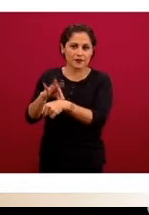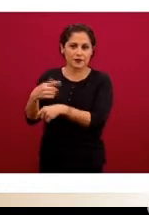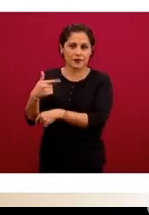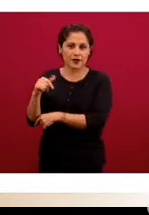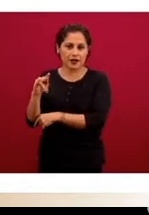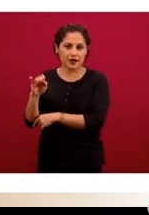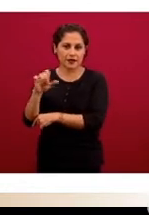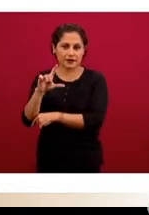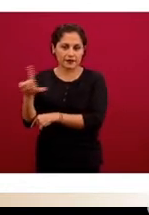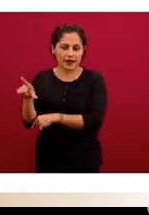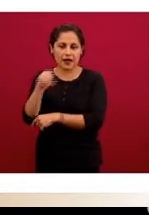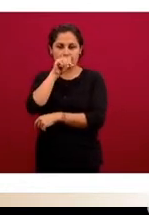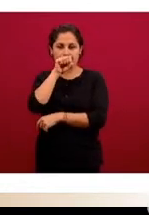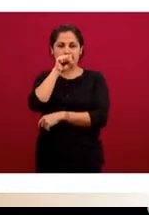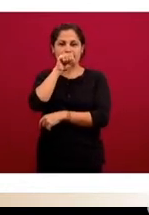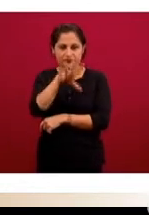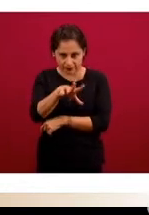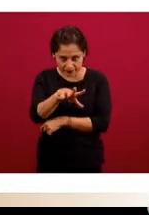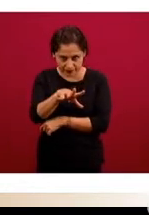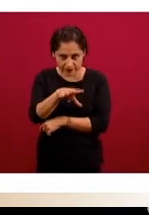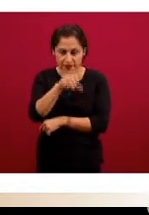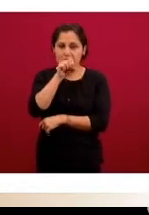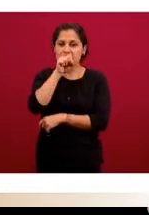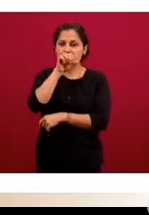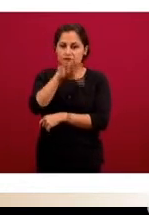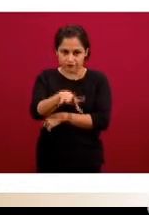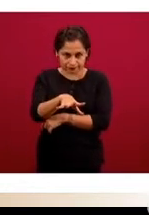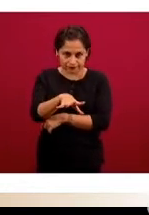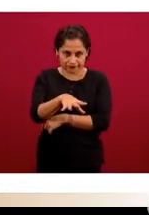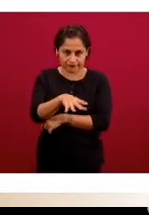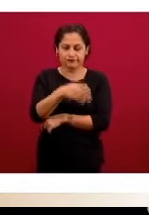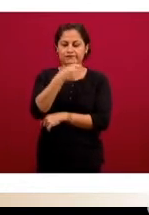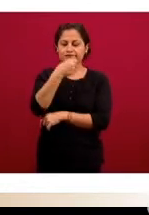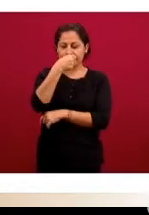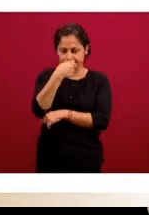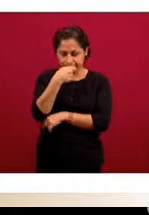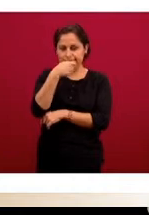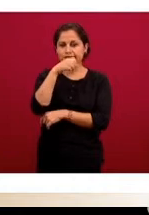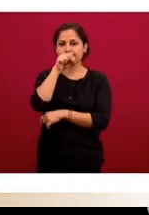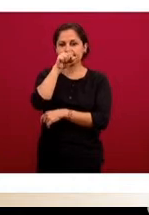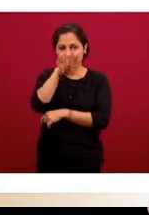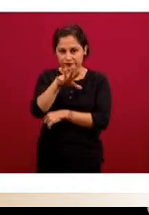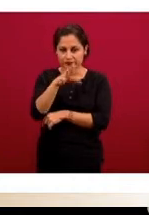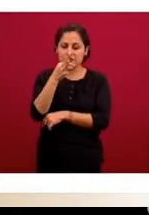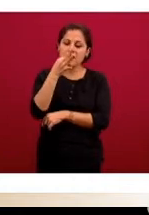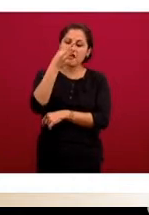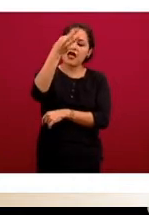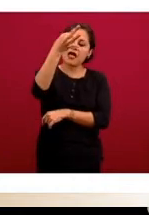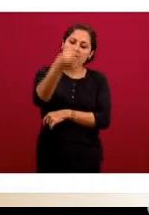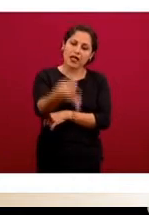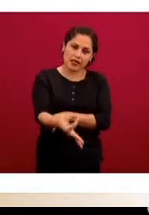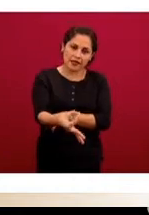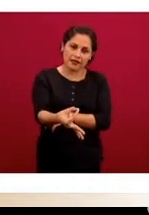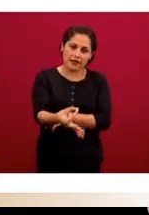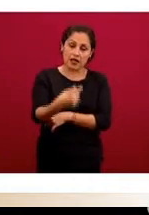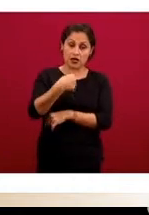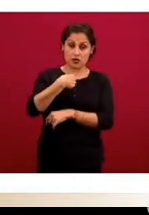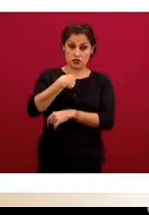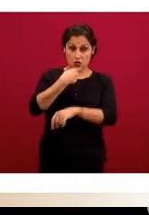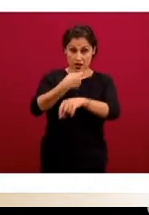that, we can see the little droplets, the saliva droplets that fall onto